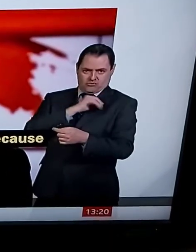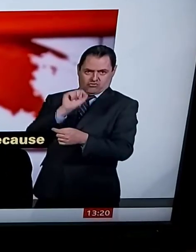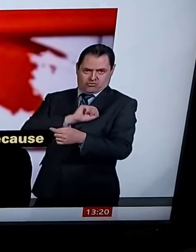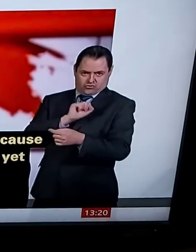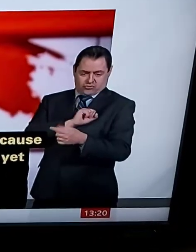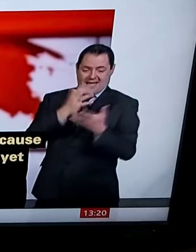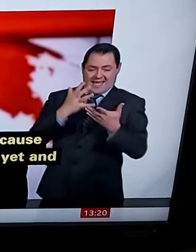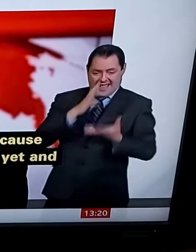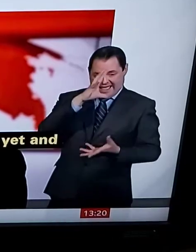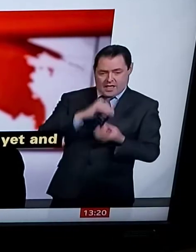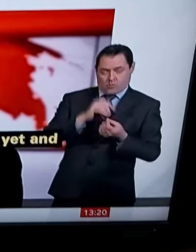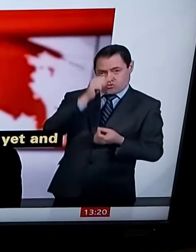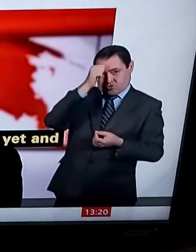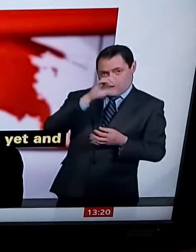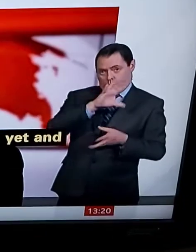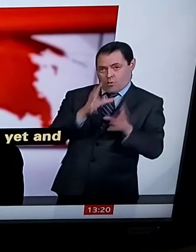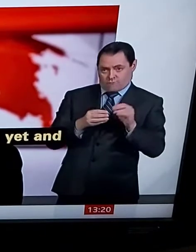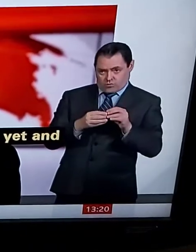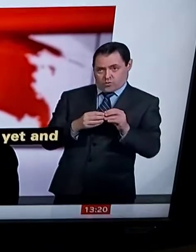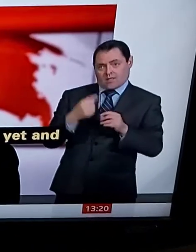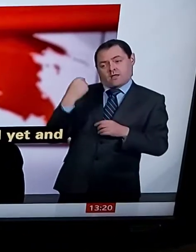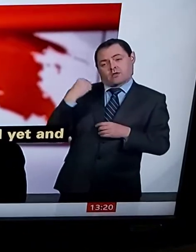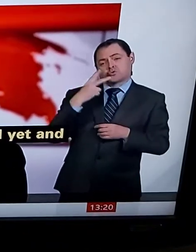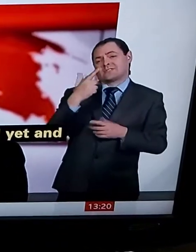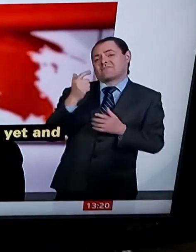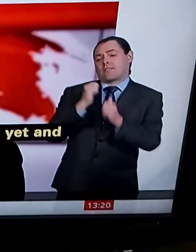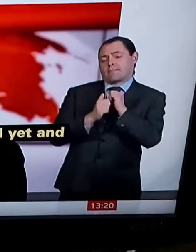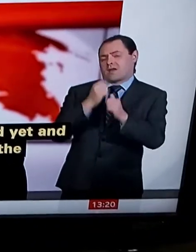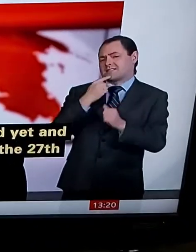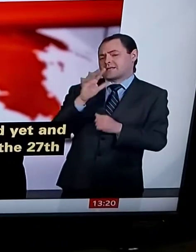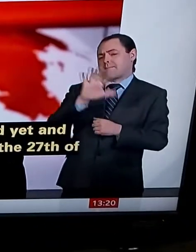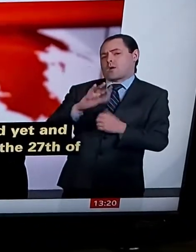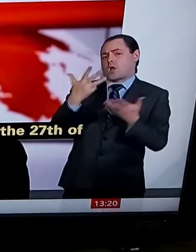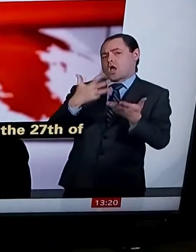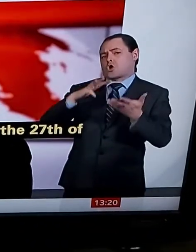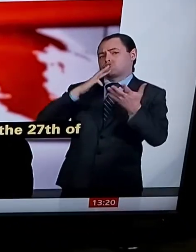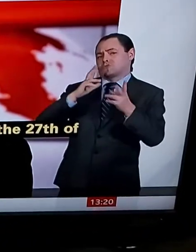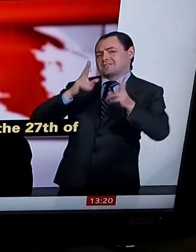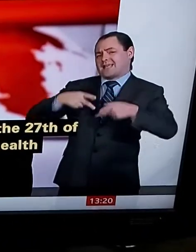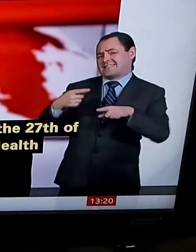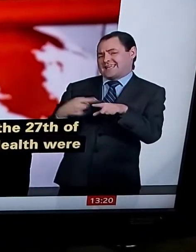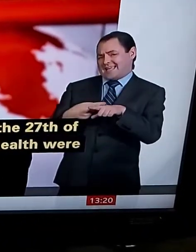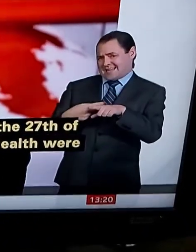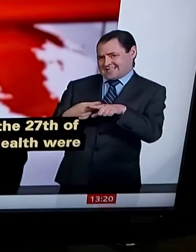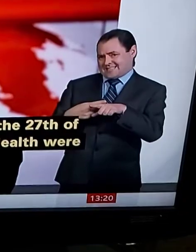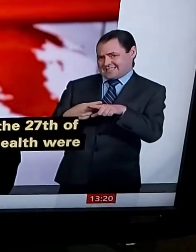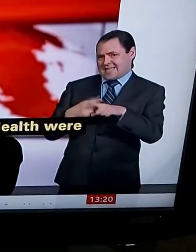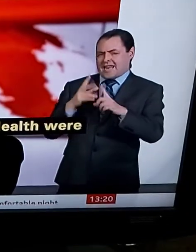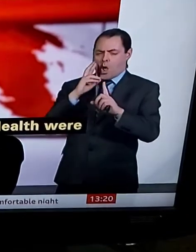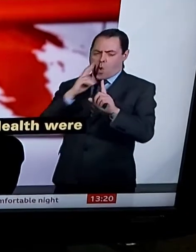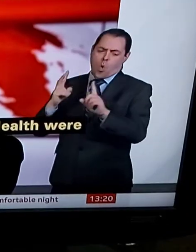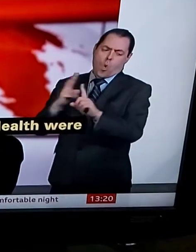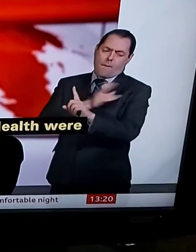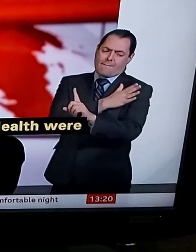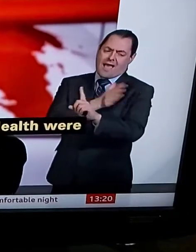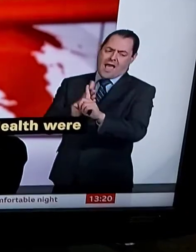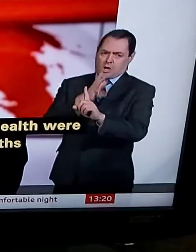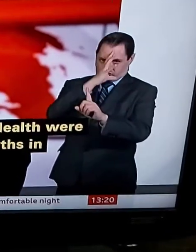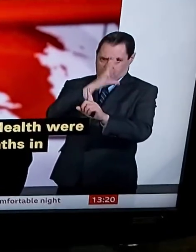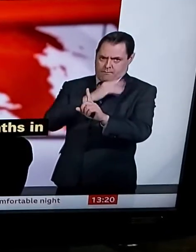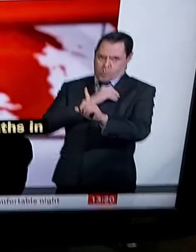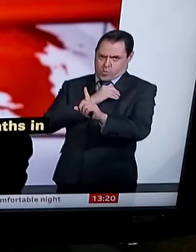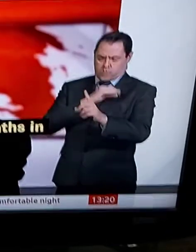the Department of Health were reporting about 900-ish, just over, deaths in England. But if we look back at deaths that had occurred before then and didn't make it